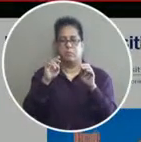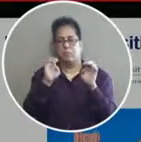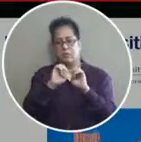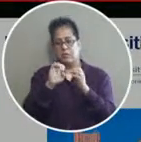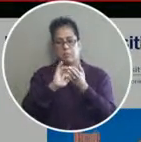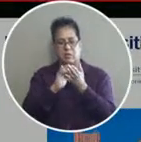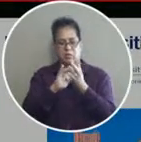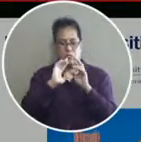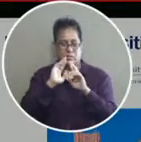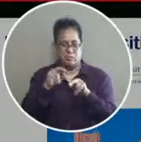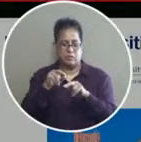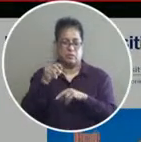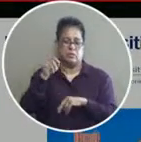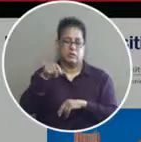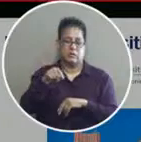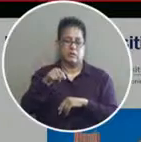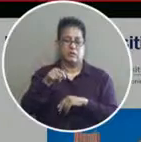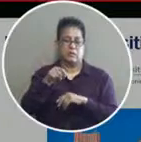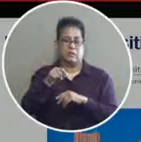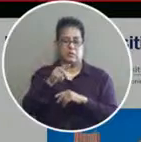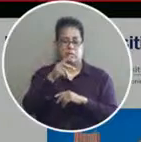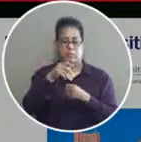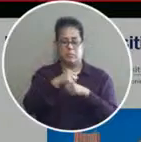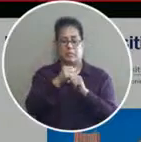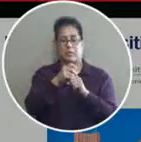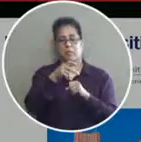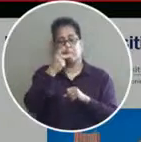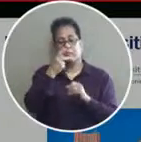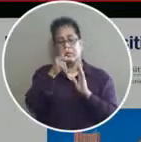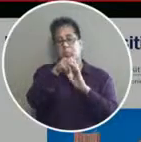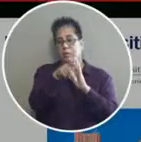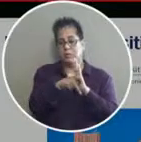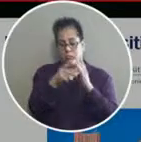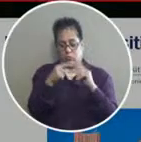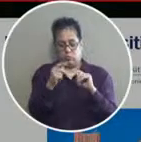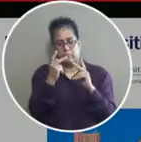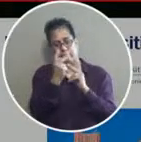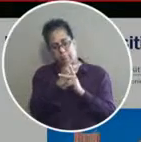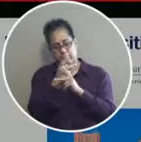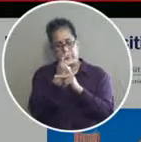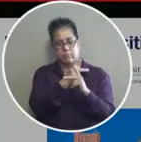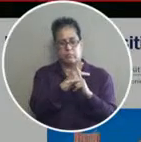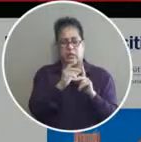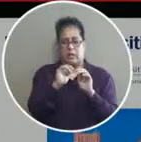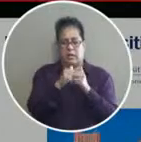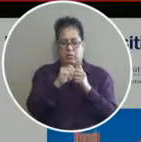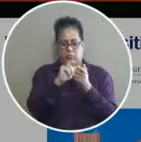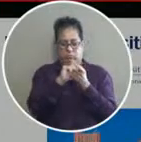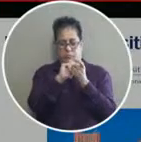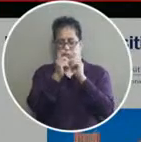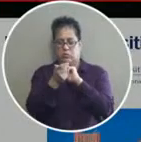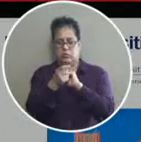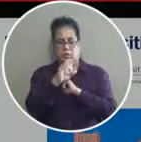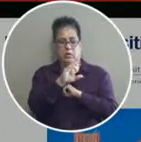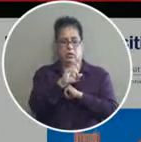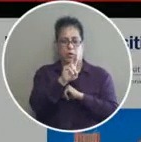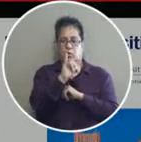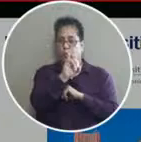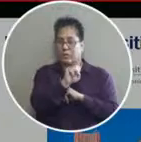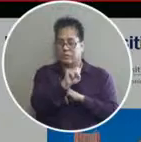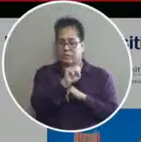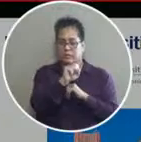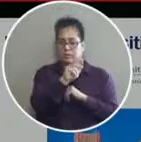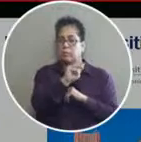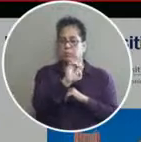responders to inform, as I mentioned, public policy as we try to figure out how do we transition from crisis management